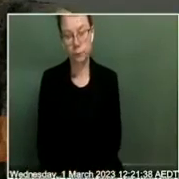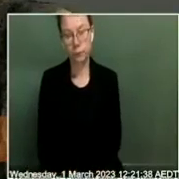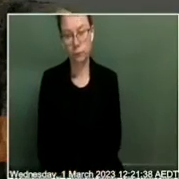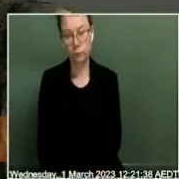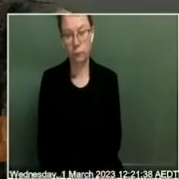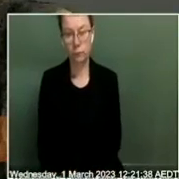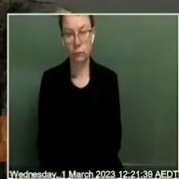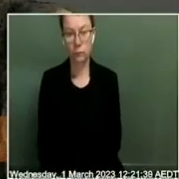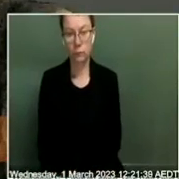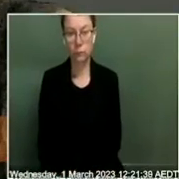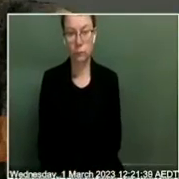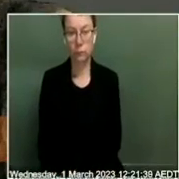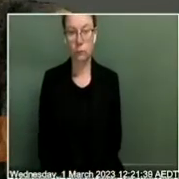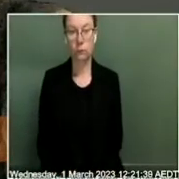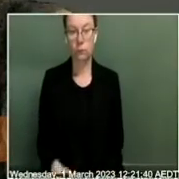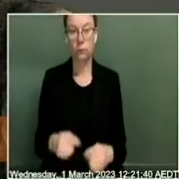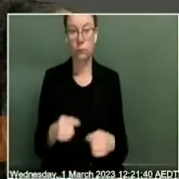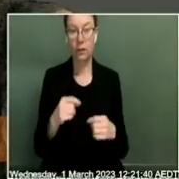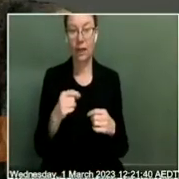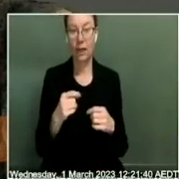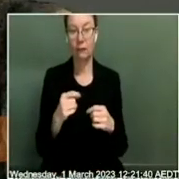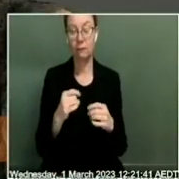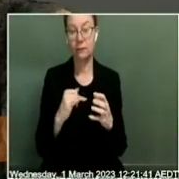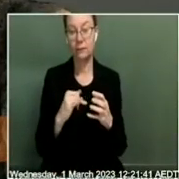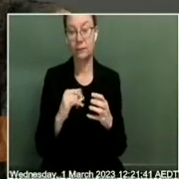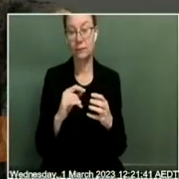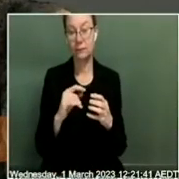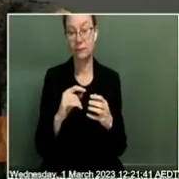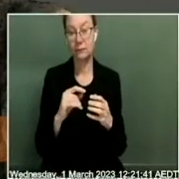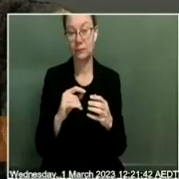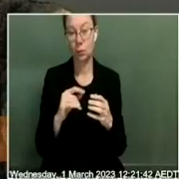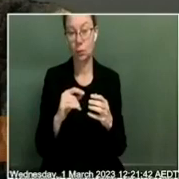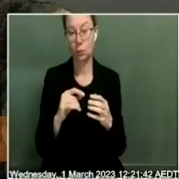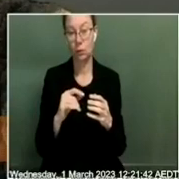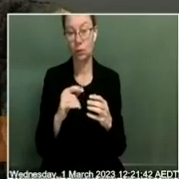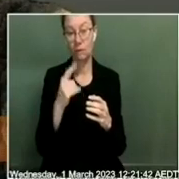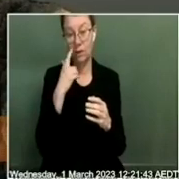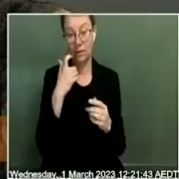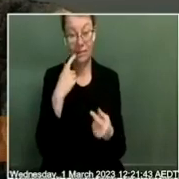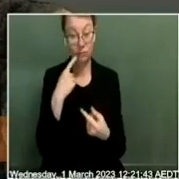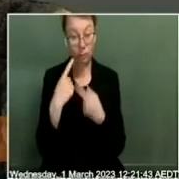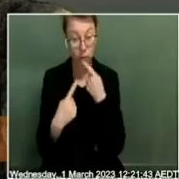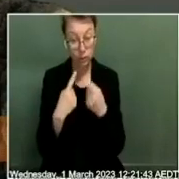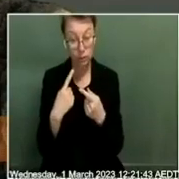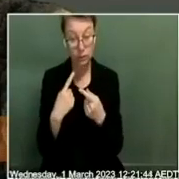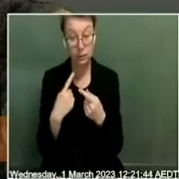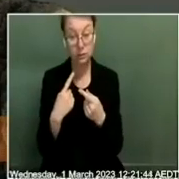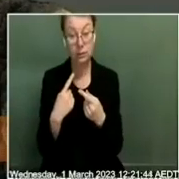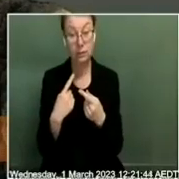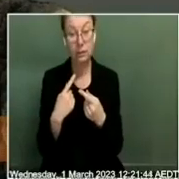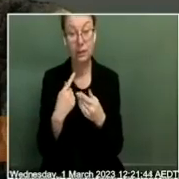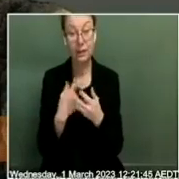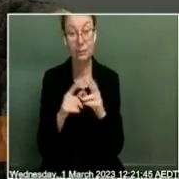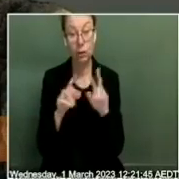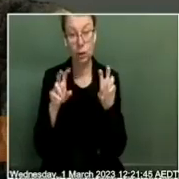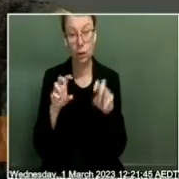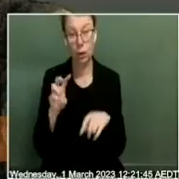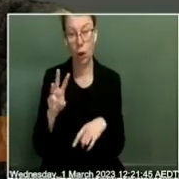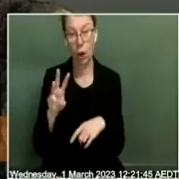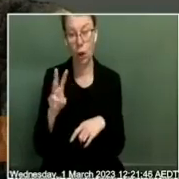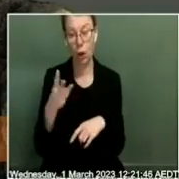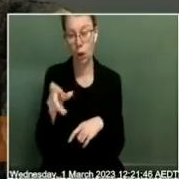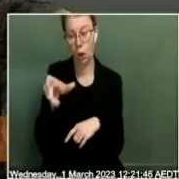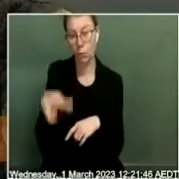Act in respect of identifying information in the case of a third party in the witness outline itself, that's mm-hmm. the body of the